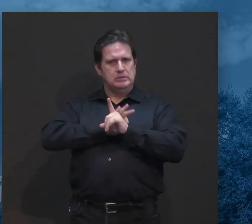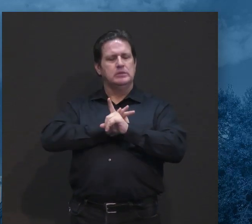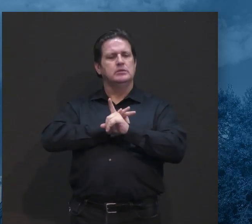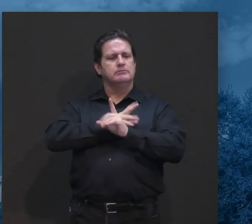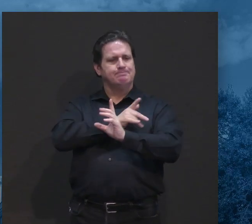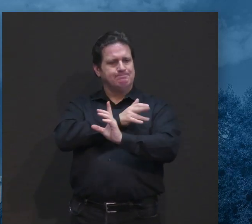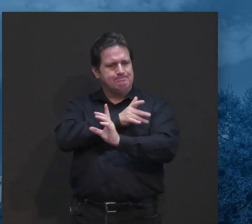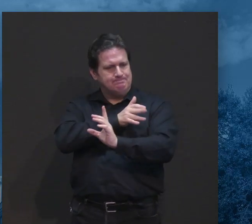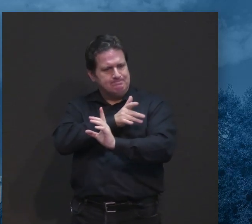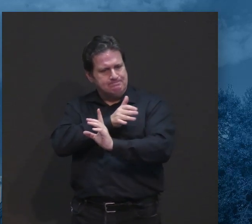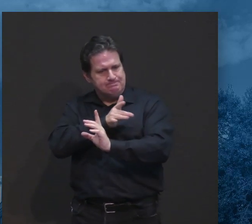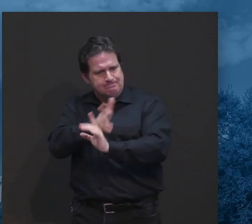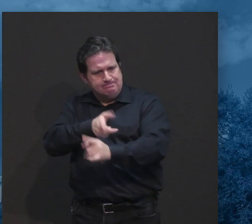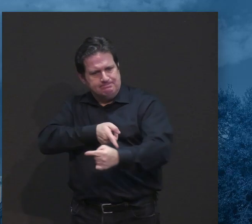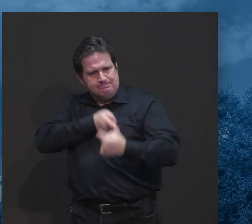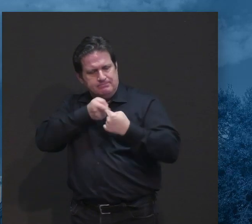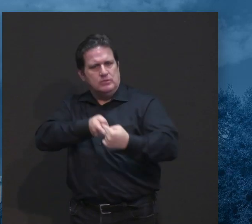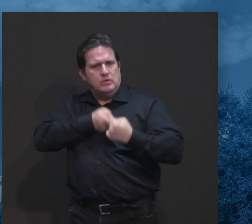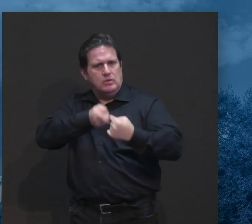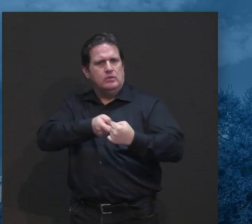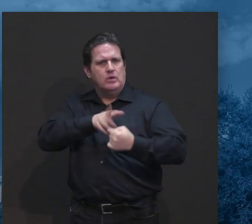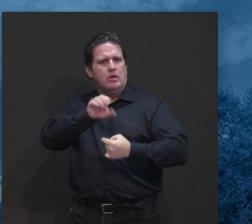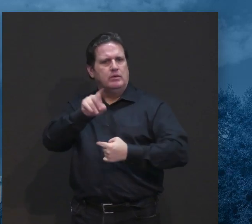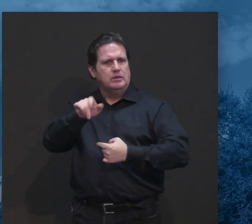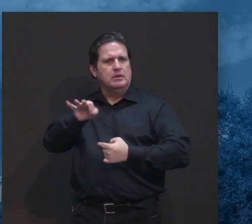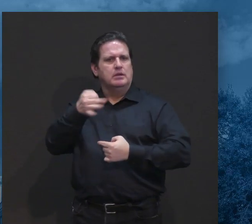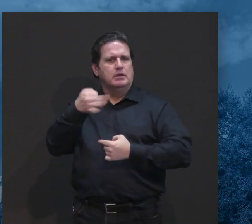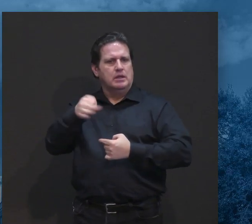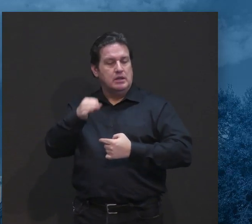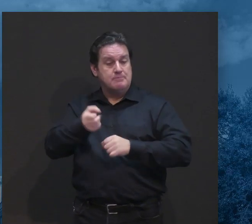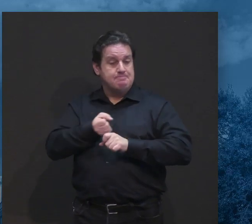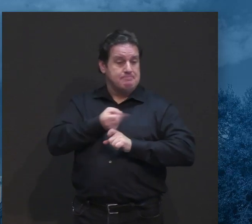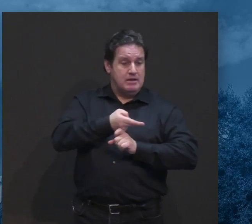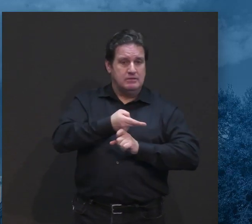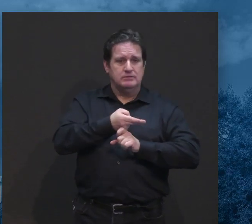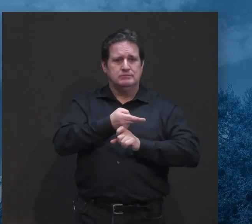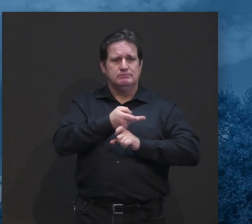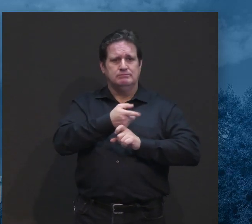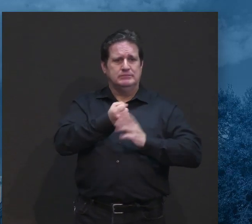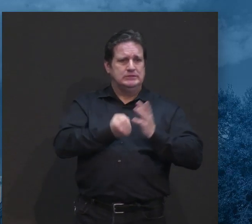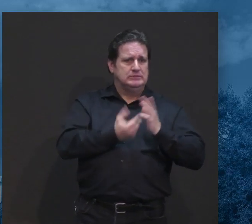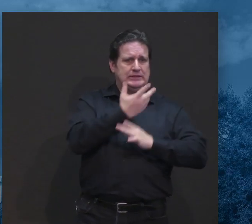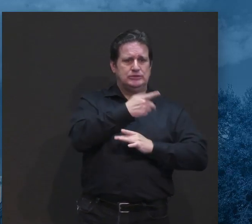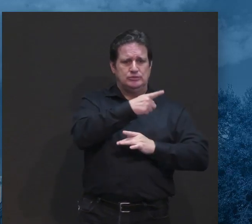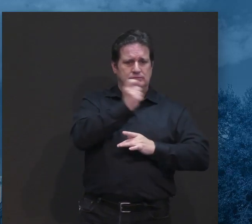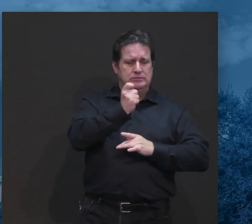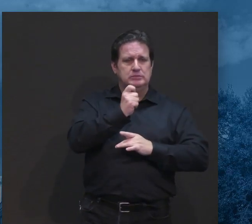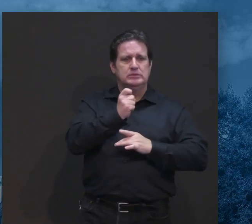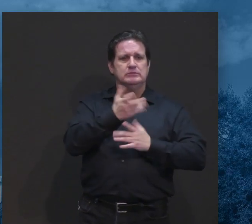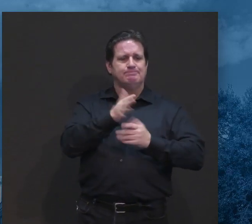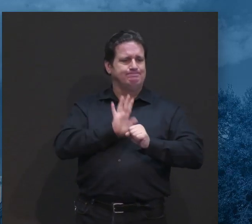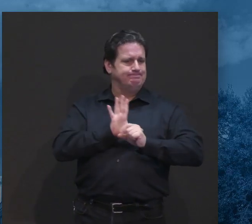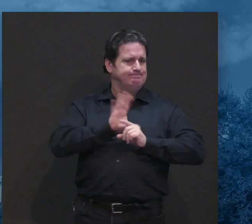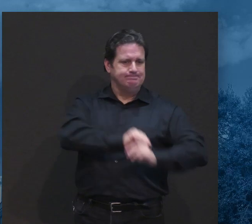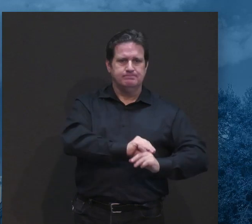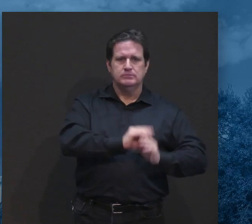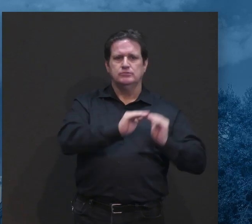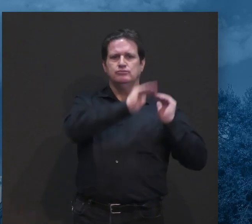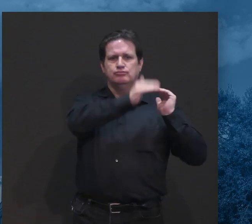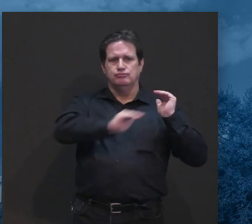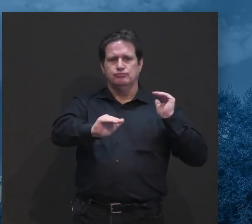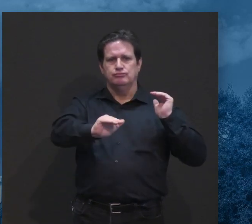have fought COVID-19 hard. We've beat it earlier in the year. We squashed the